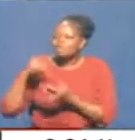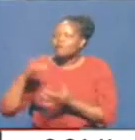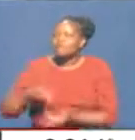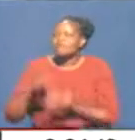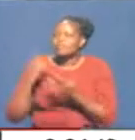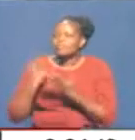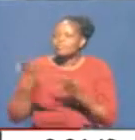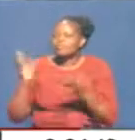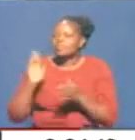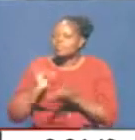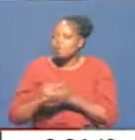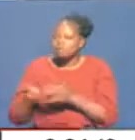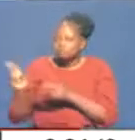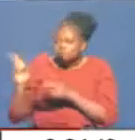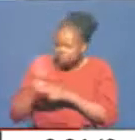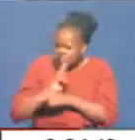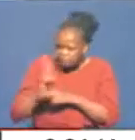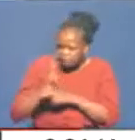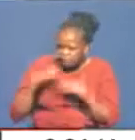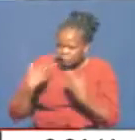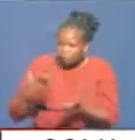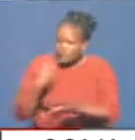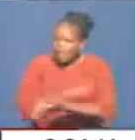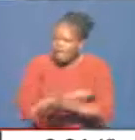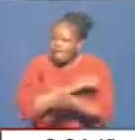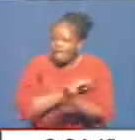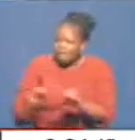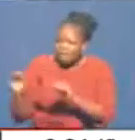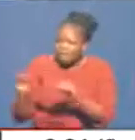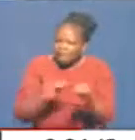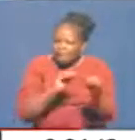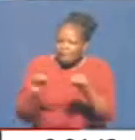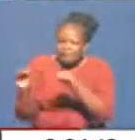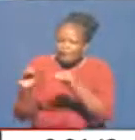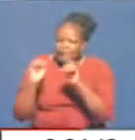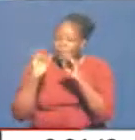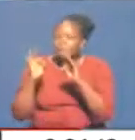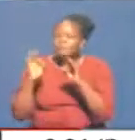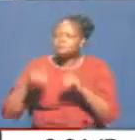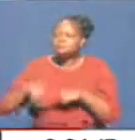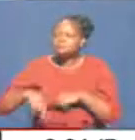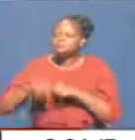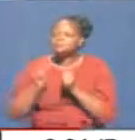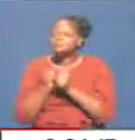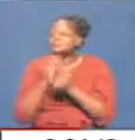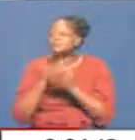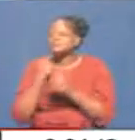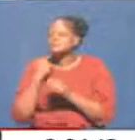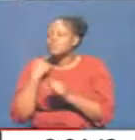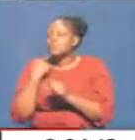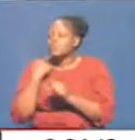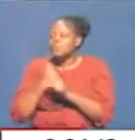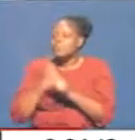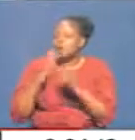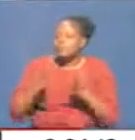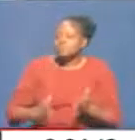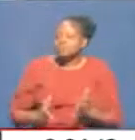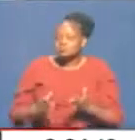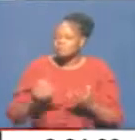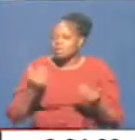even monitor how the vaccines are moving. If you work with some of our staff, and I'll welcome you when you come to Afya House, you